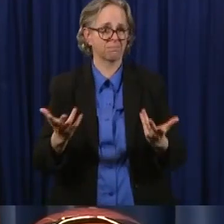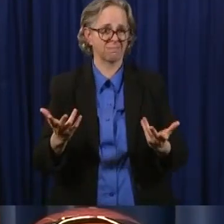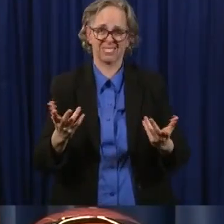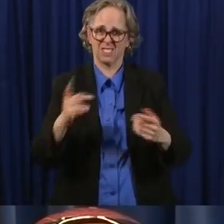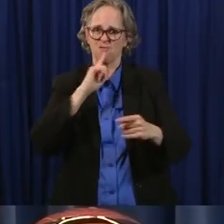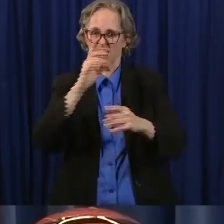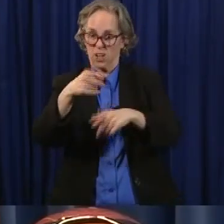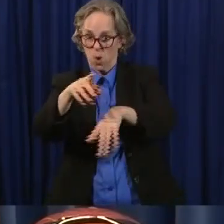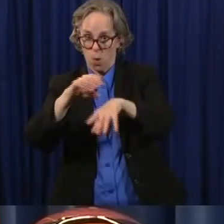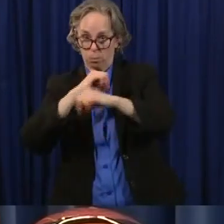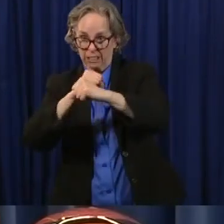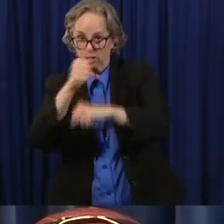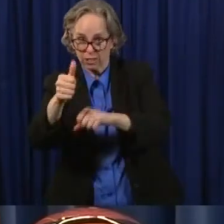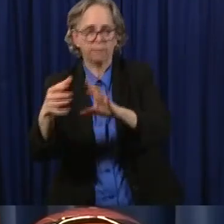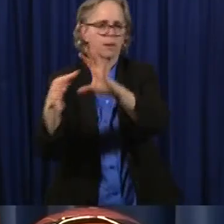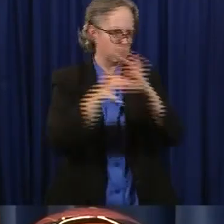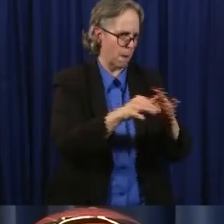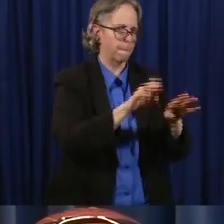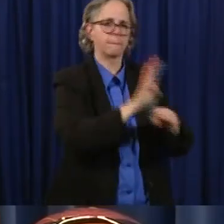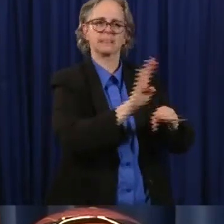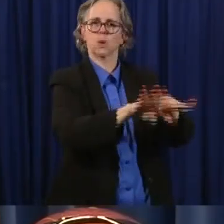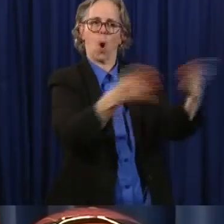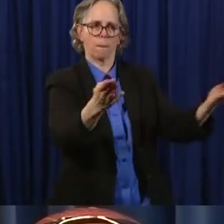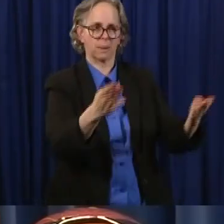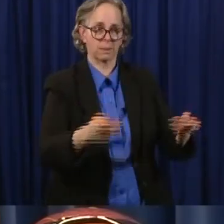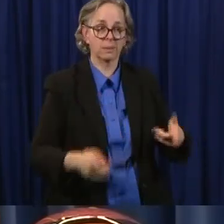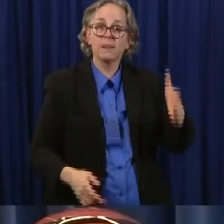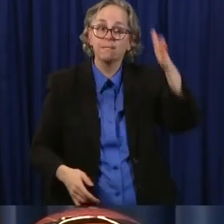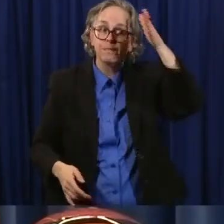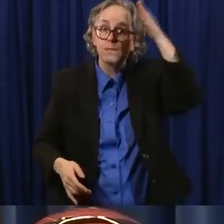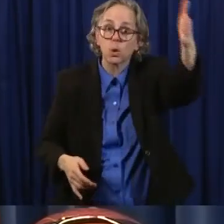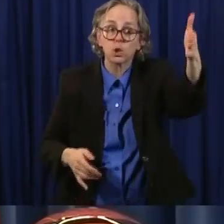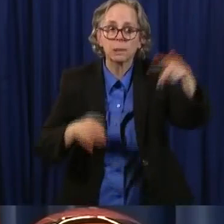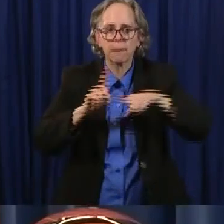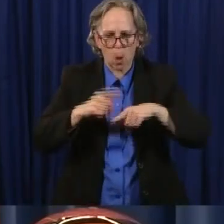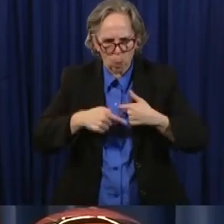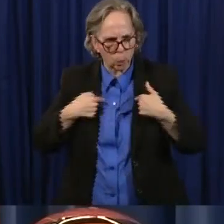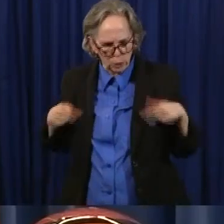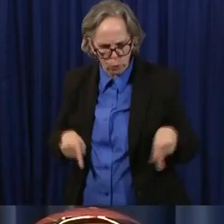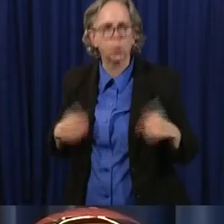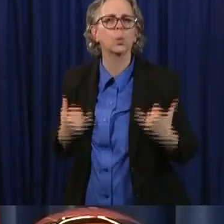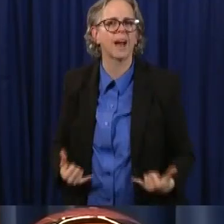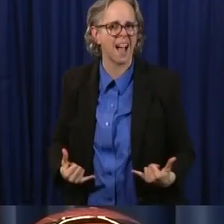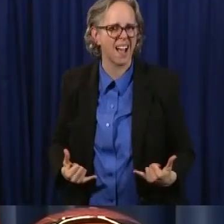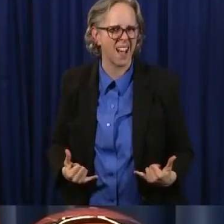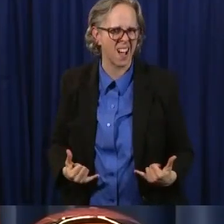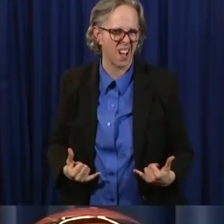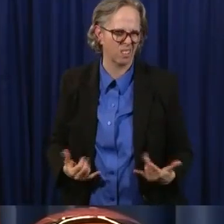between what we're going to be able to do, what we do, and how fast we can move things forward.